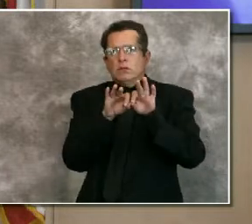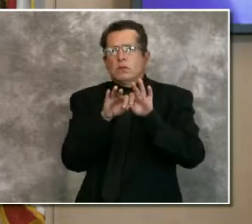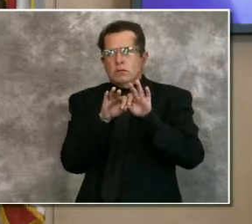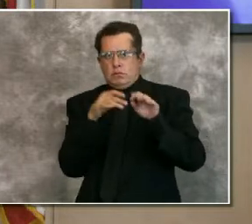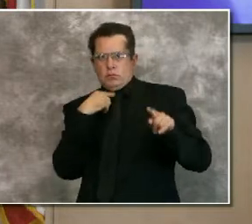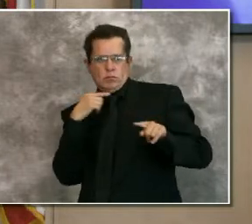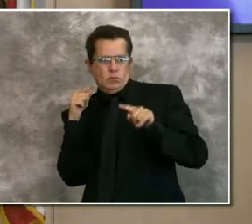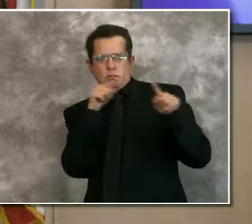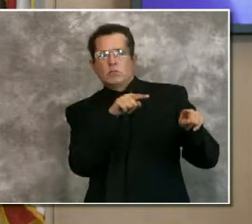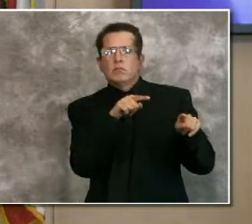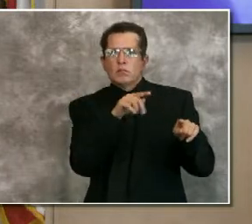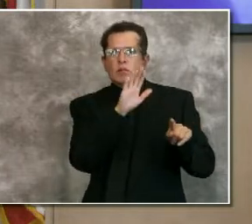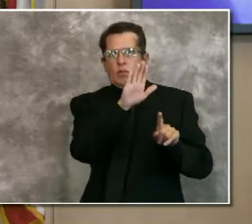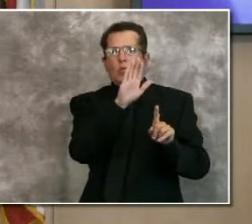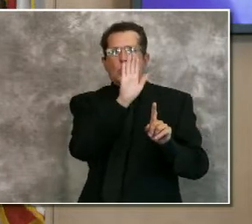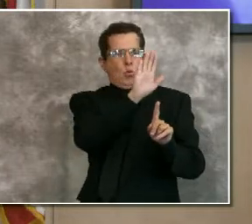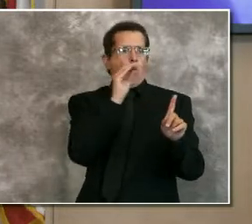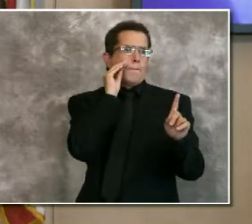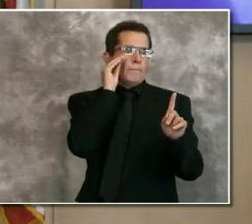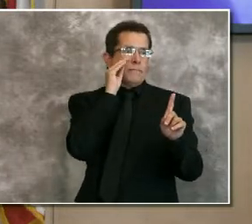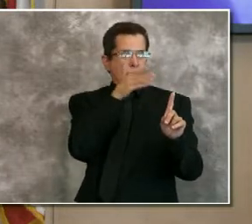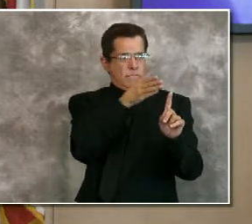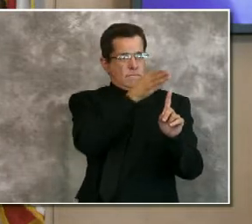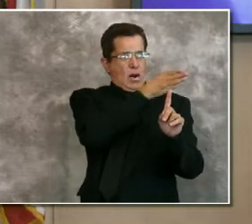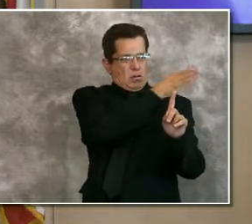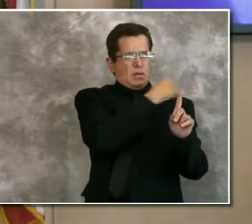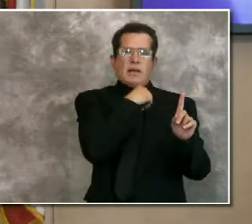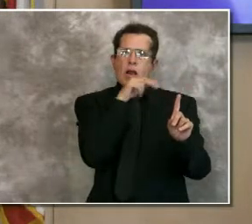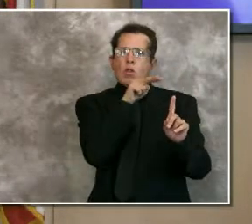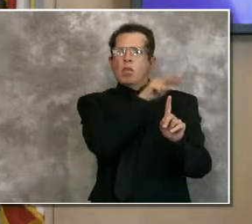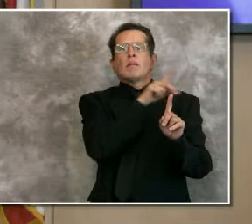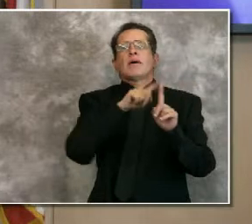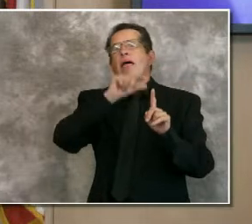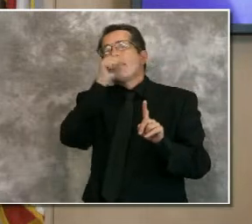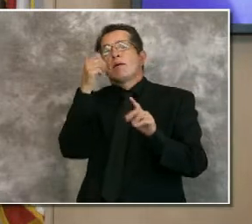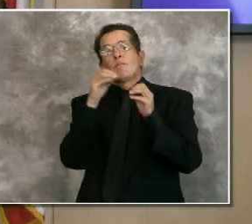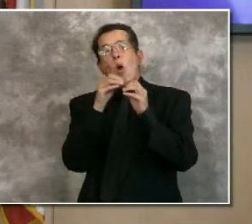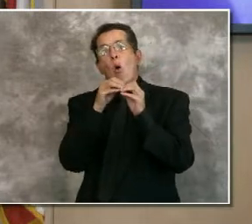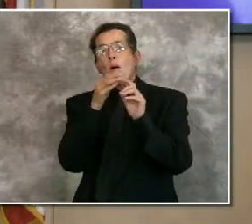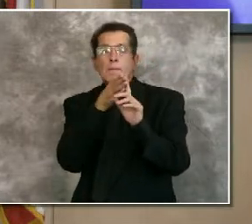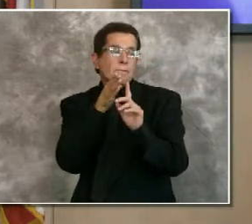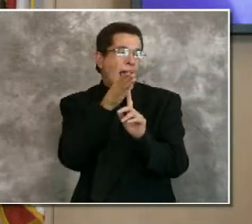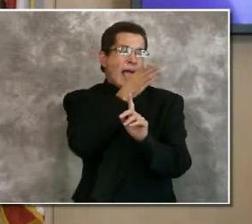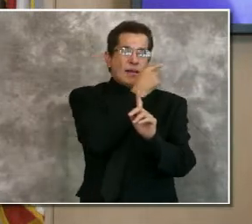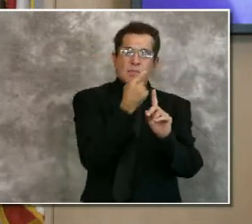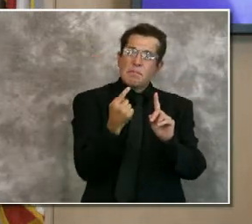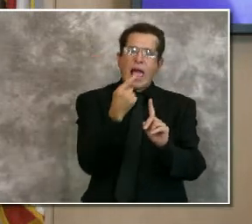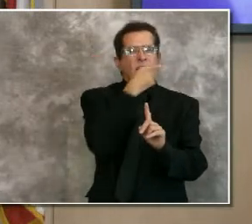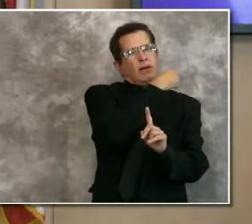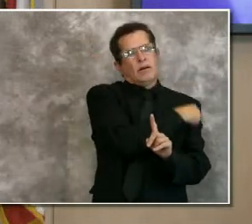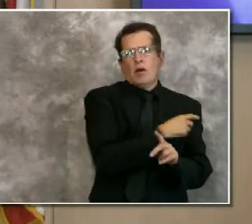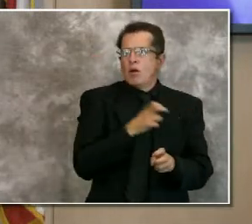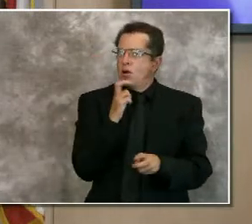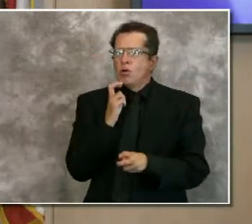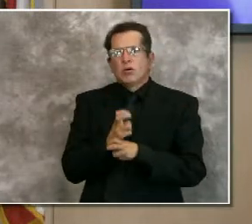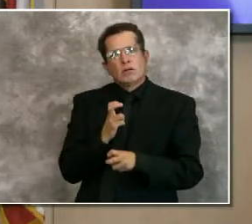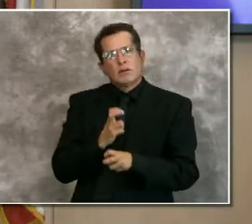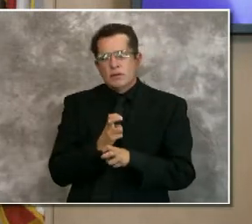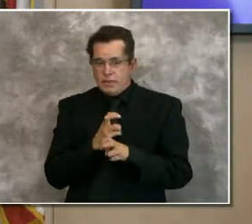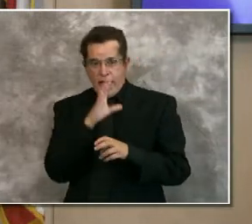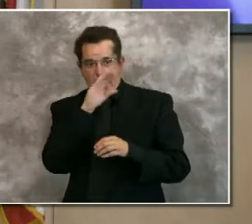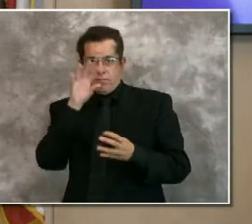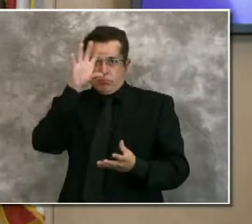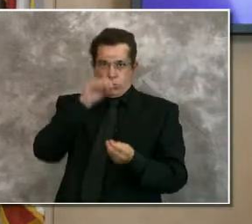contacts that an individual has. It gets a little more difficult, and it's difficult to track as a metric, frankly,